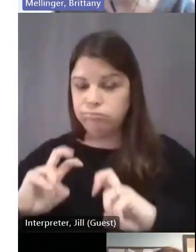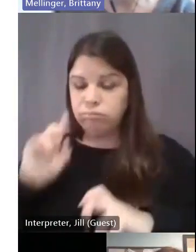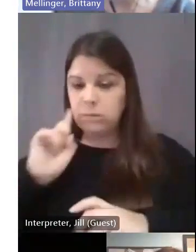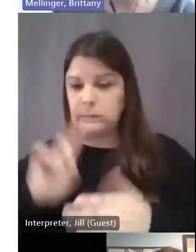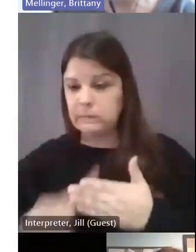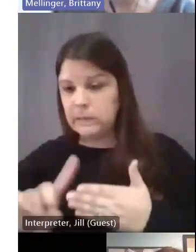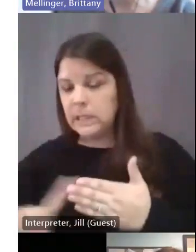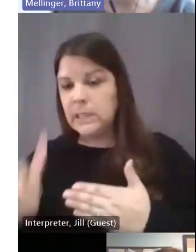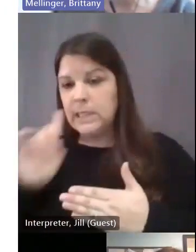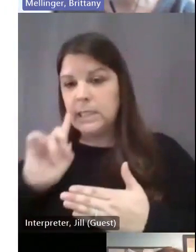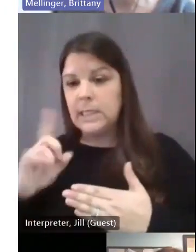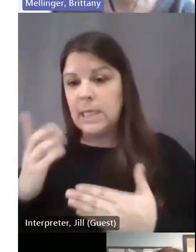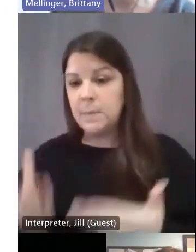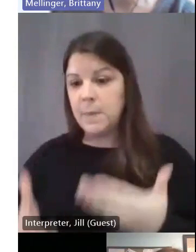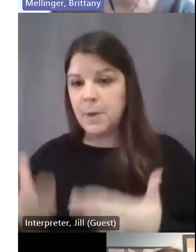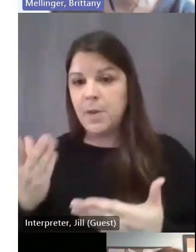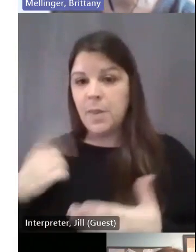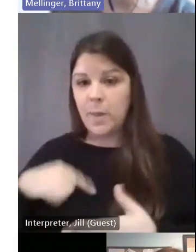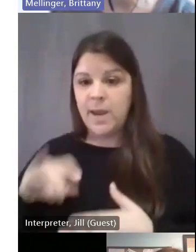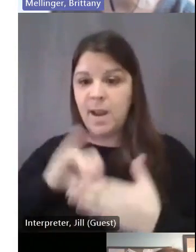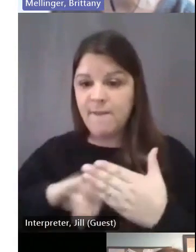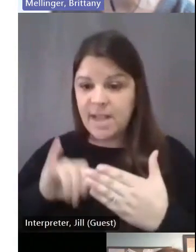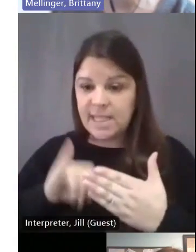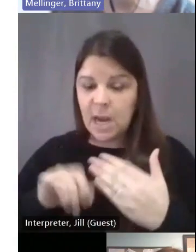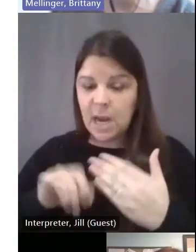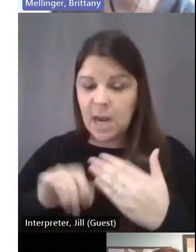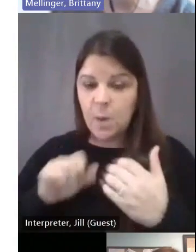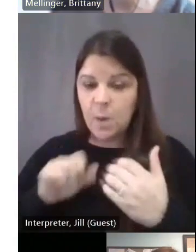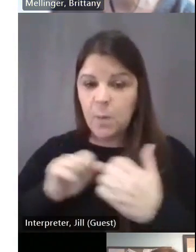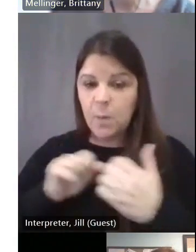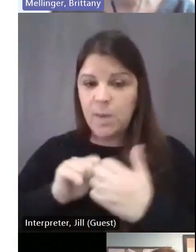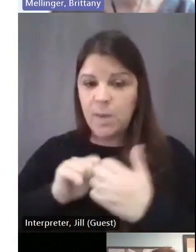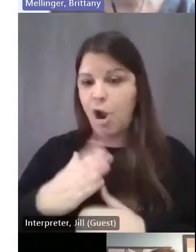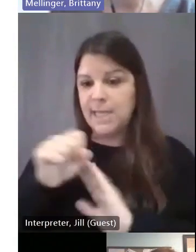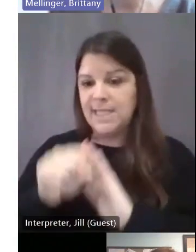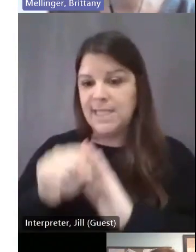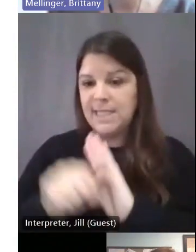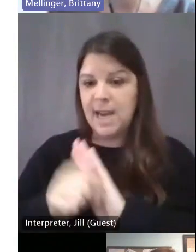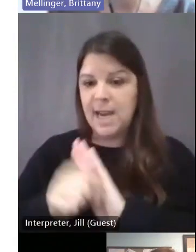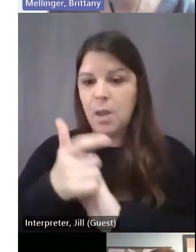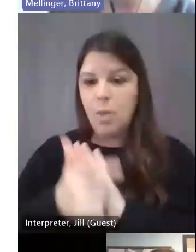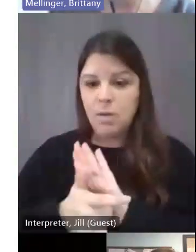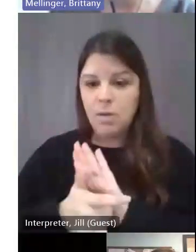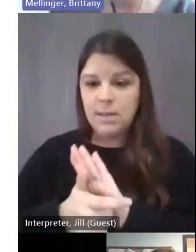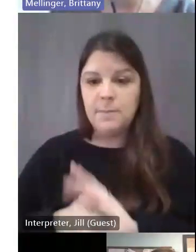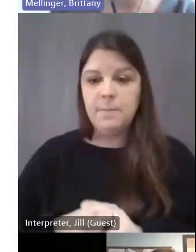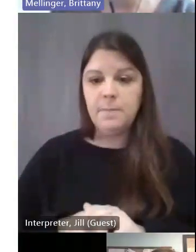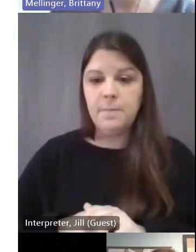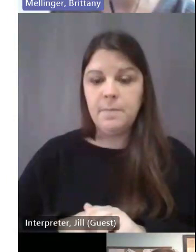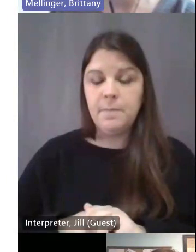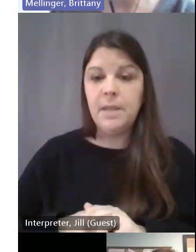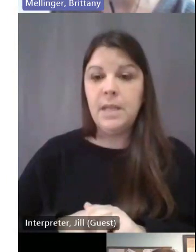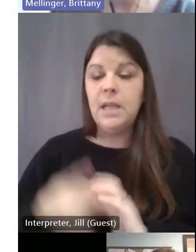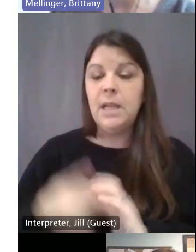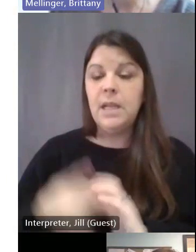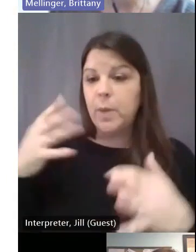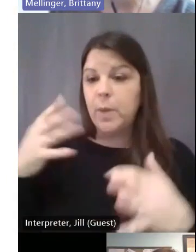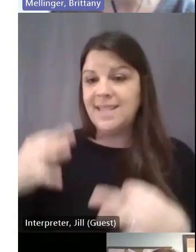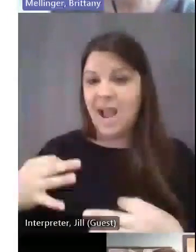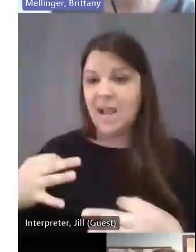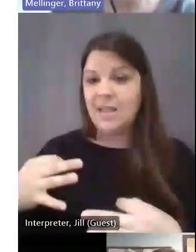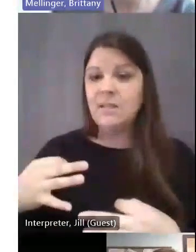is a situation that we can investigate under our state laws. If it's determined that the complaint is